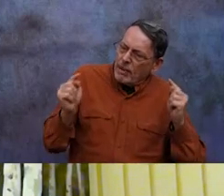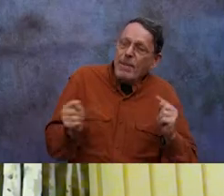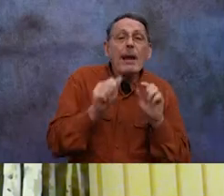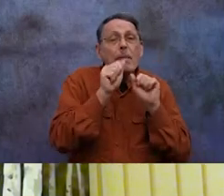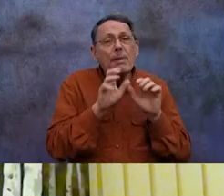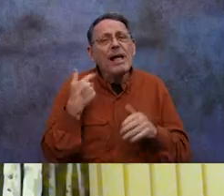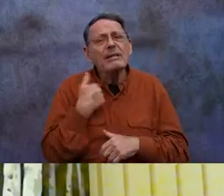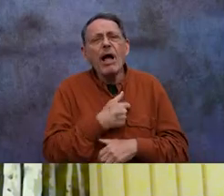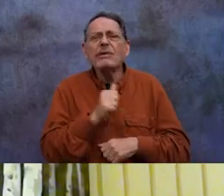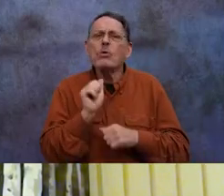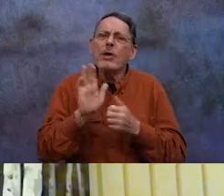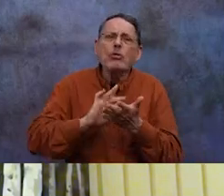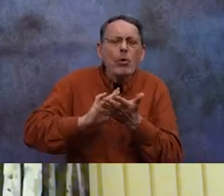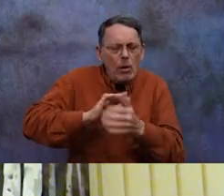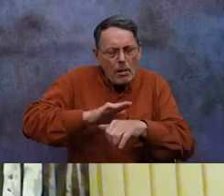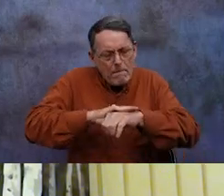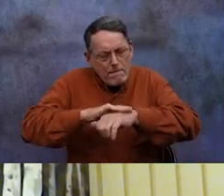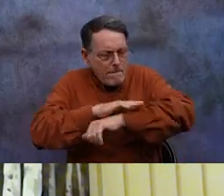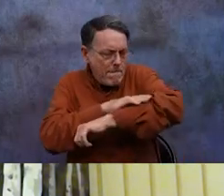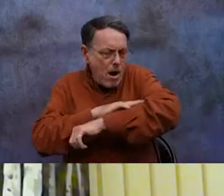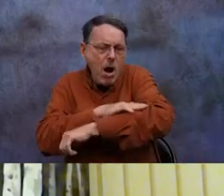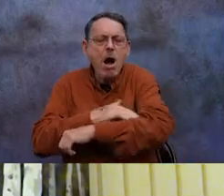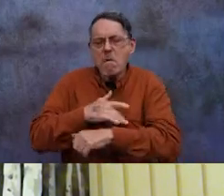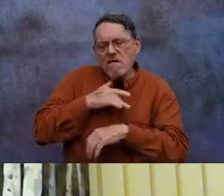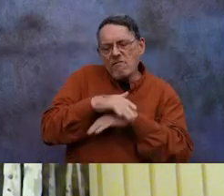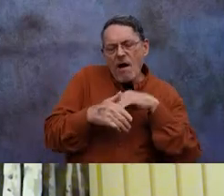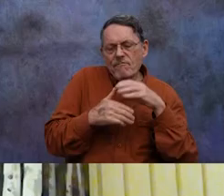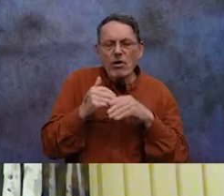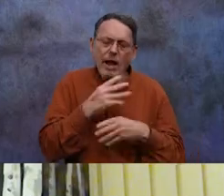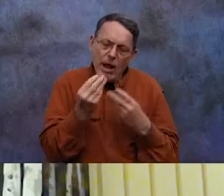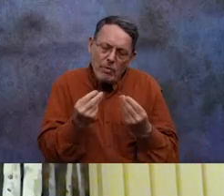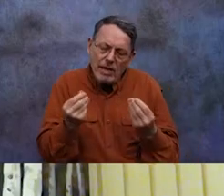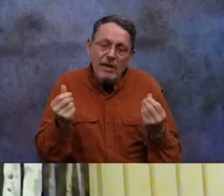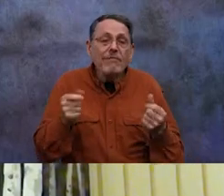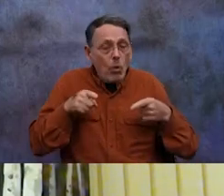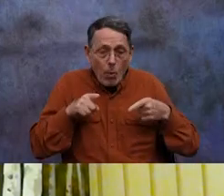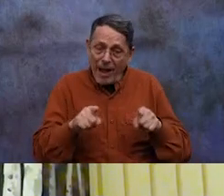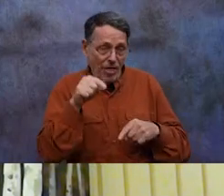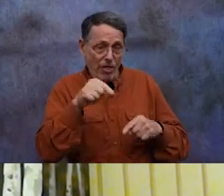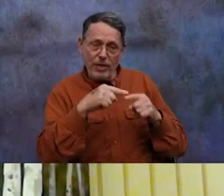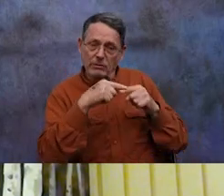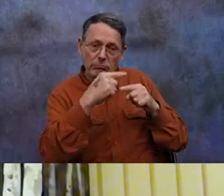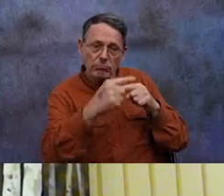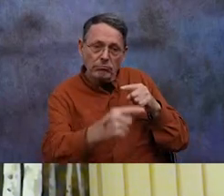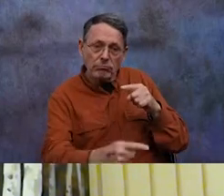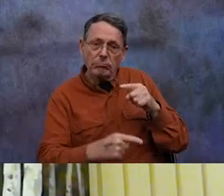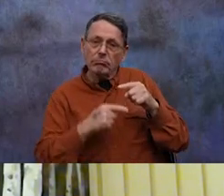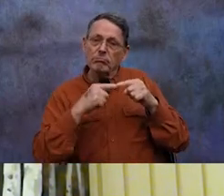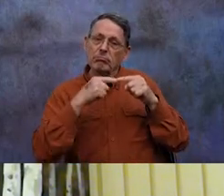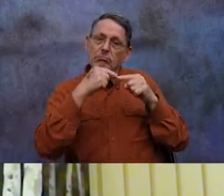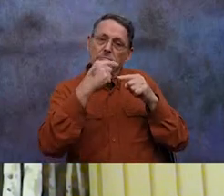pain. Bless us with the balm of comfort and relief as the wheel turns once